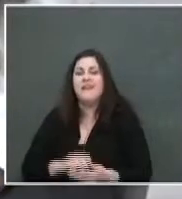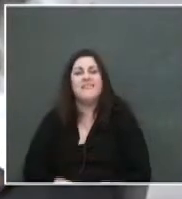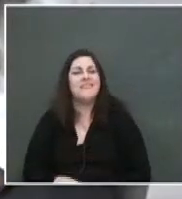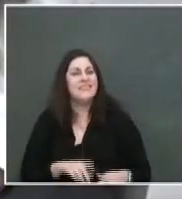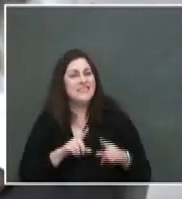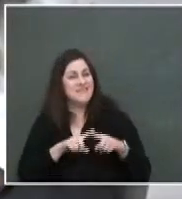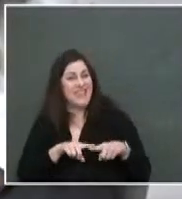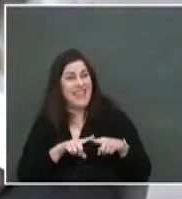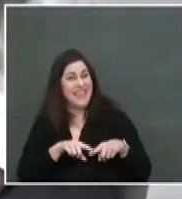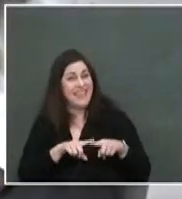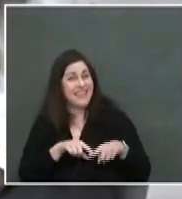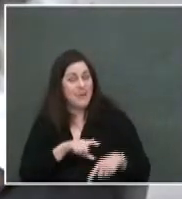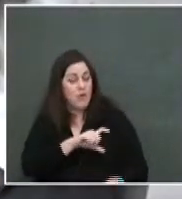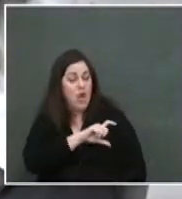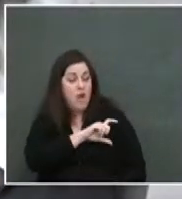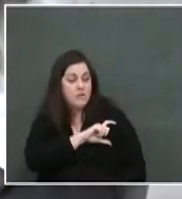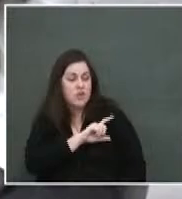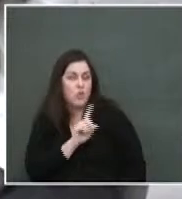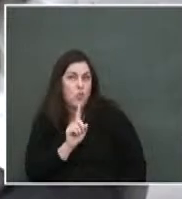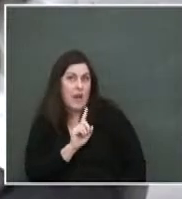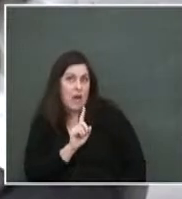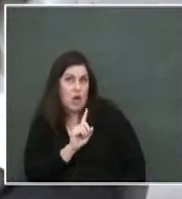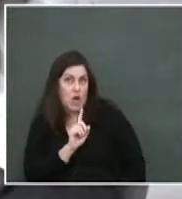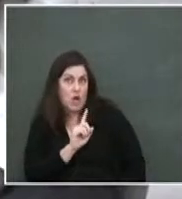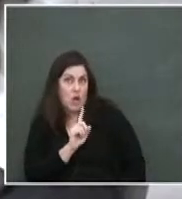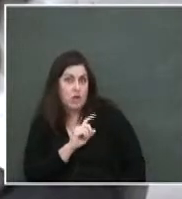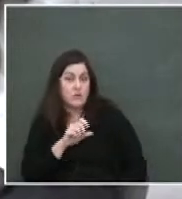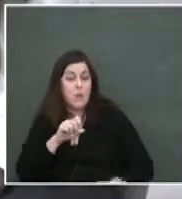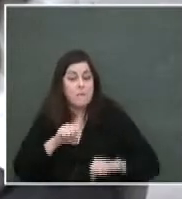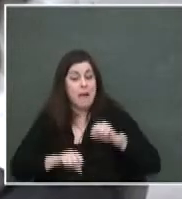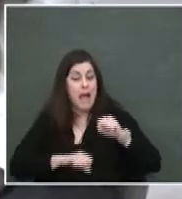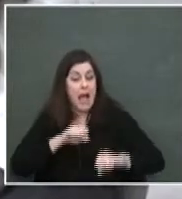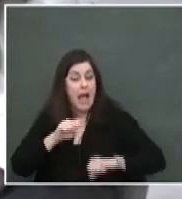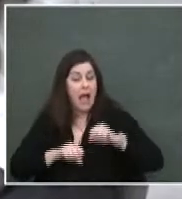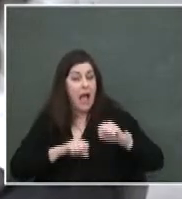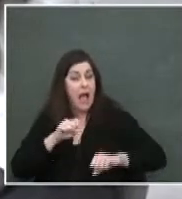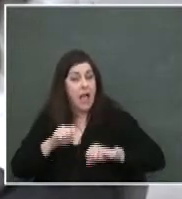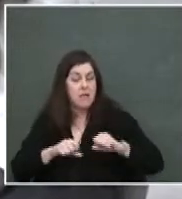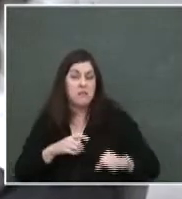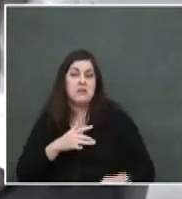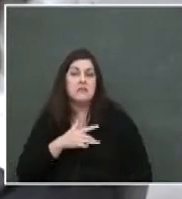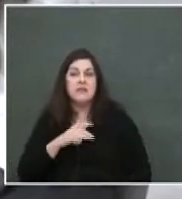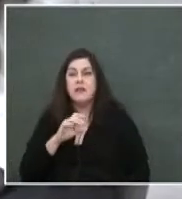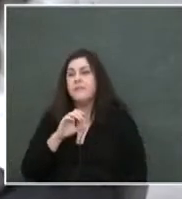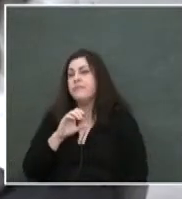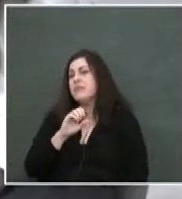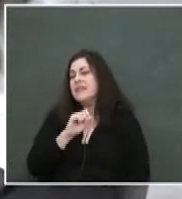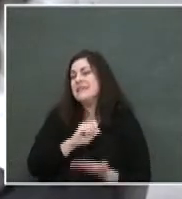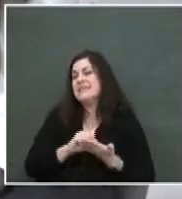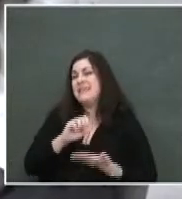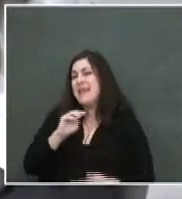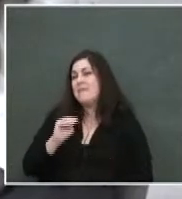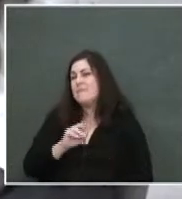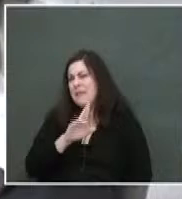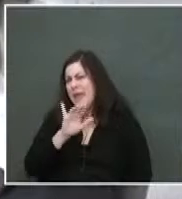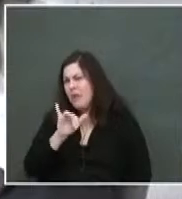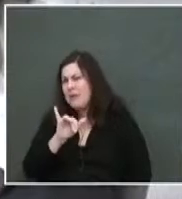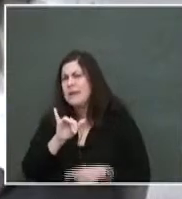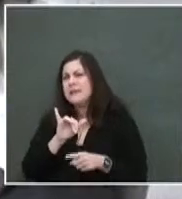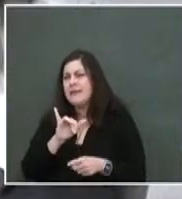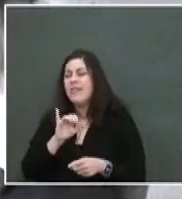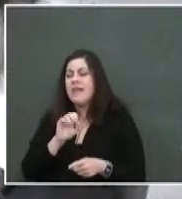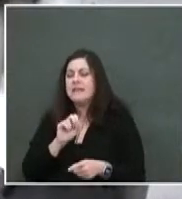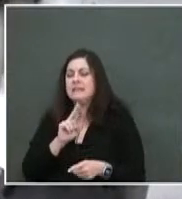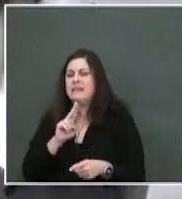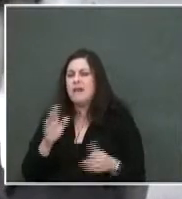on where the officers are when they're dispatched, right? So bike patrol's right downtown, right there. St. Mary's substation is downtown, so it should be quick, but I